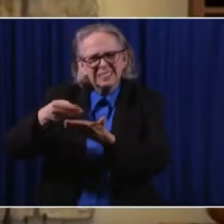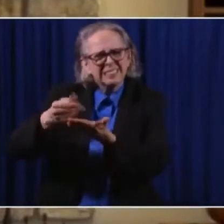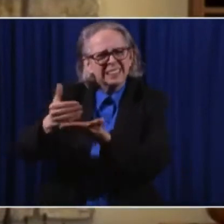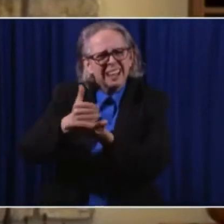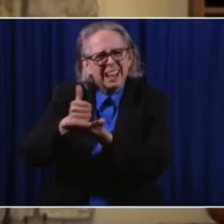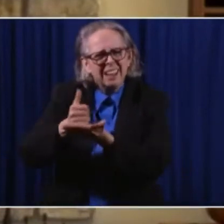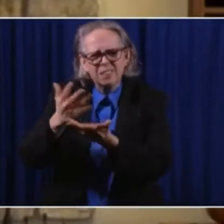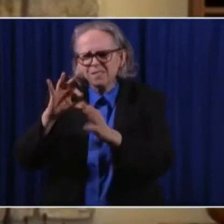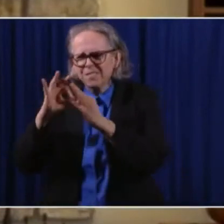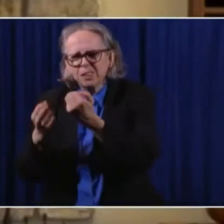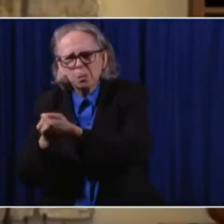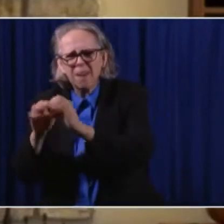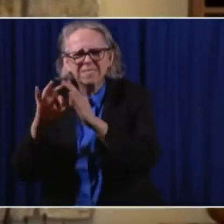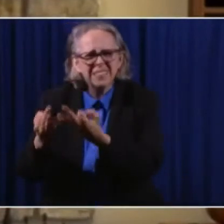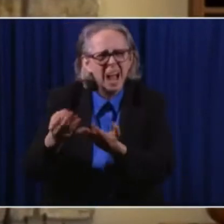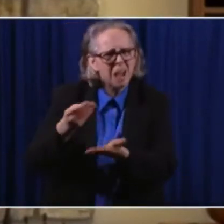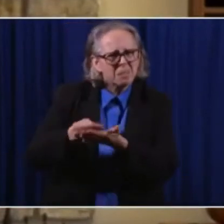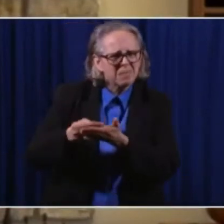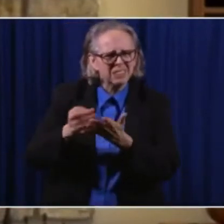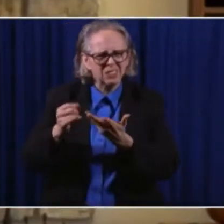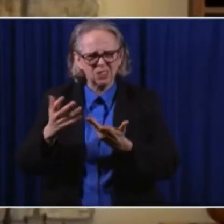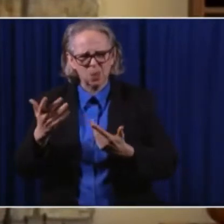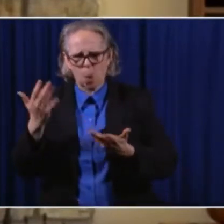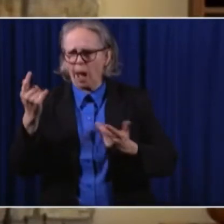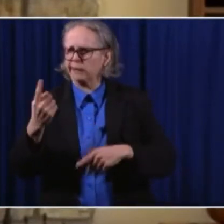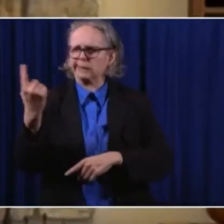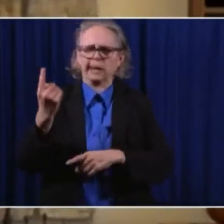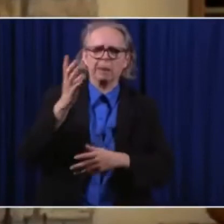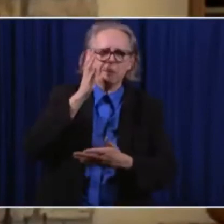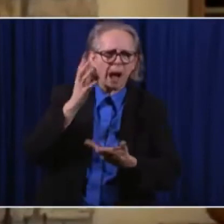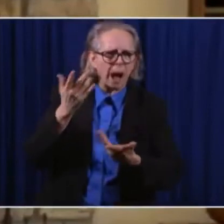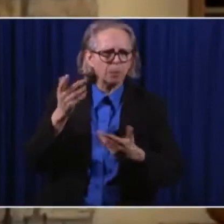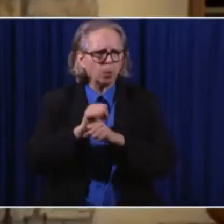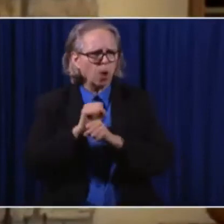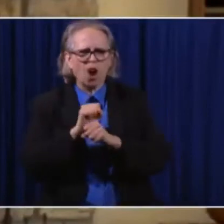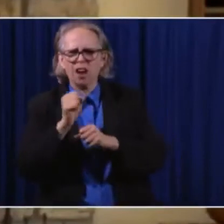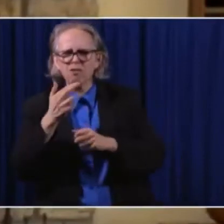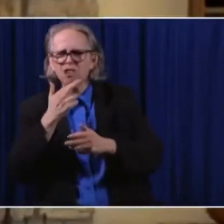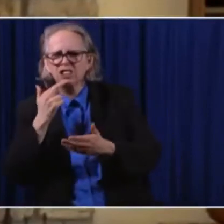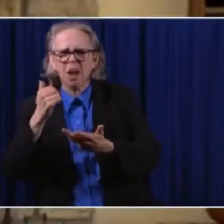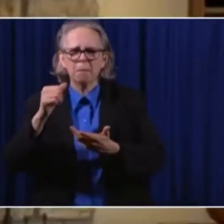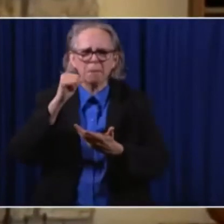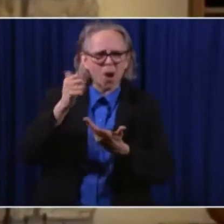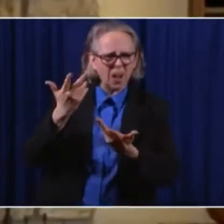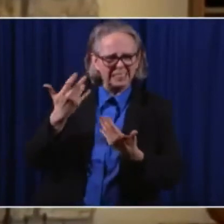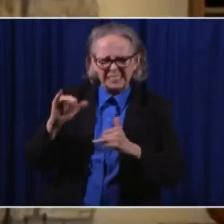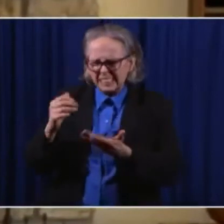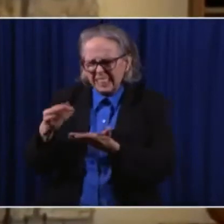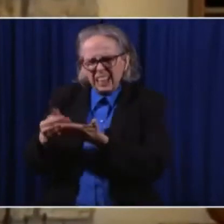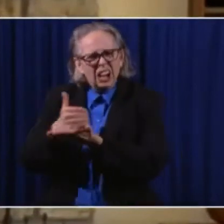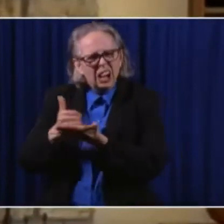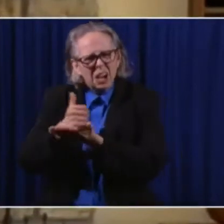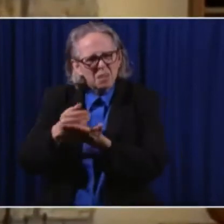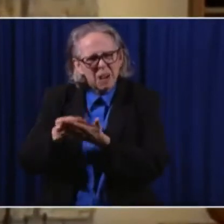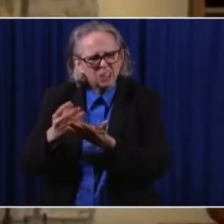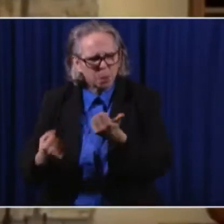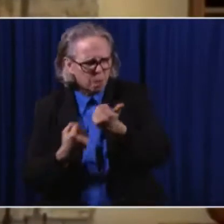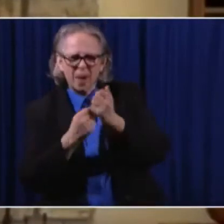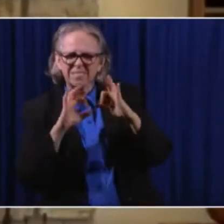other situations. So, every employee has a story. Every owner has a story as